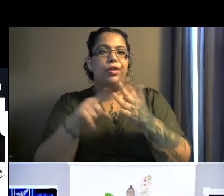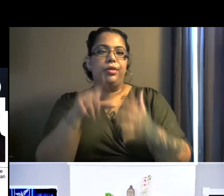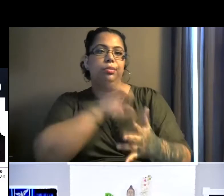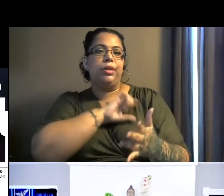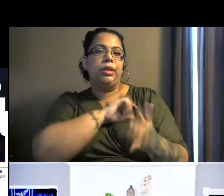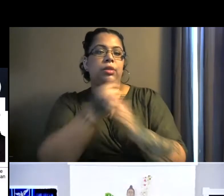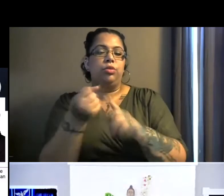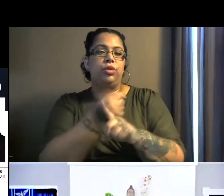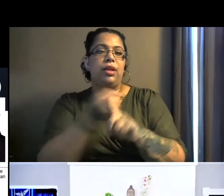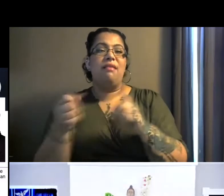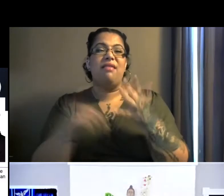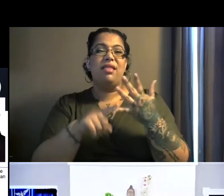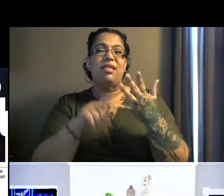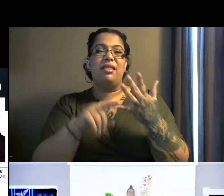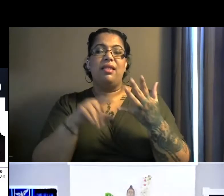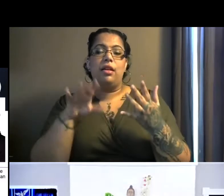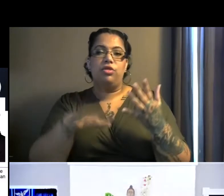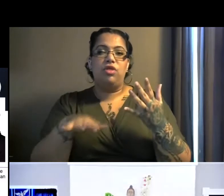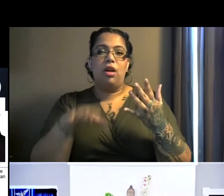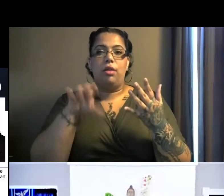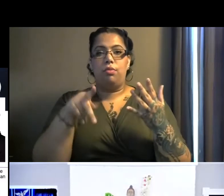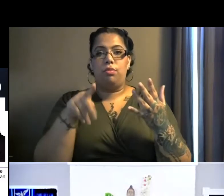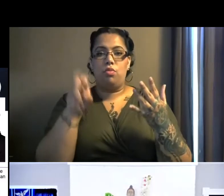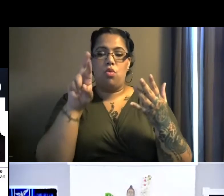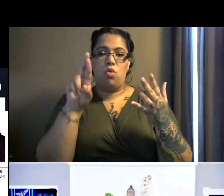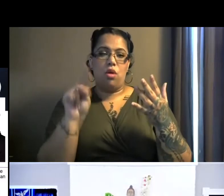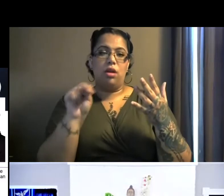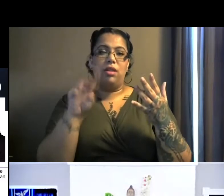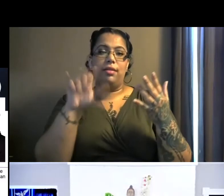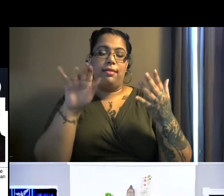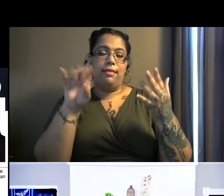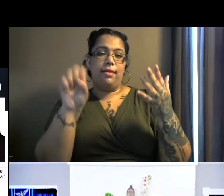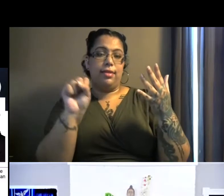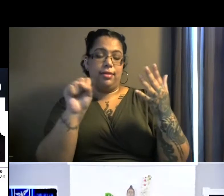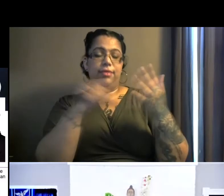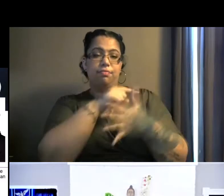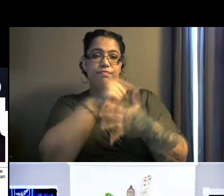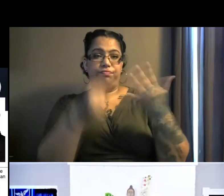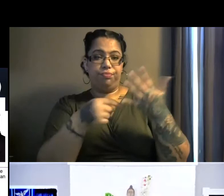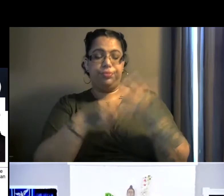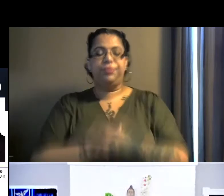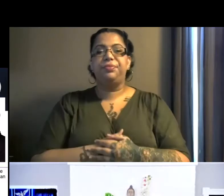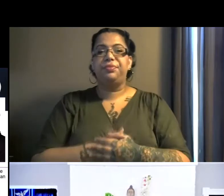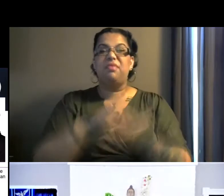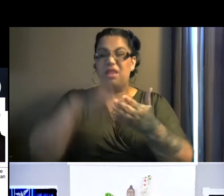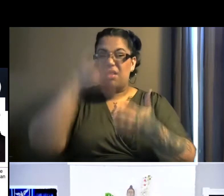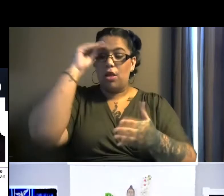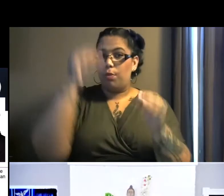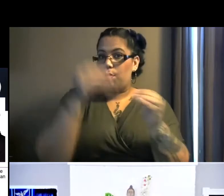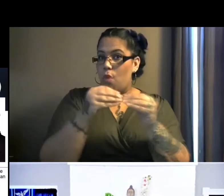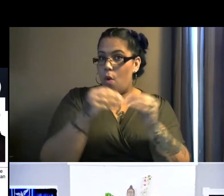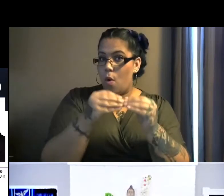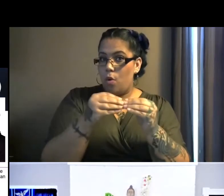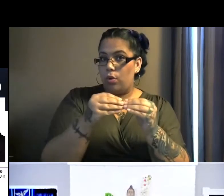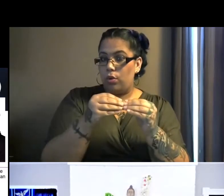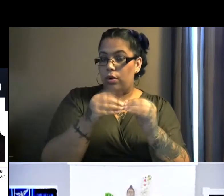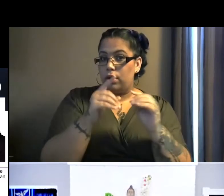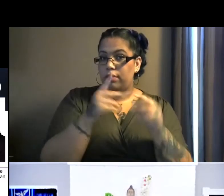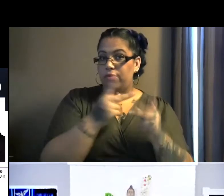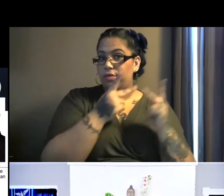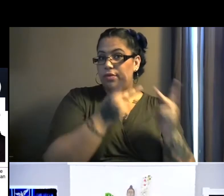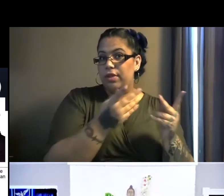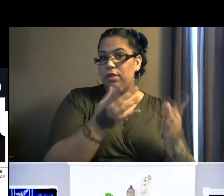brutality, and child pornography cases. To learn more, visit